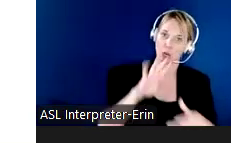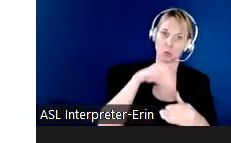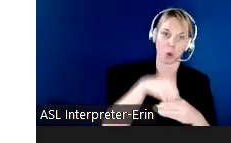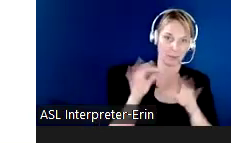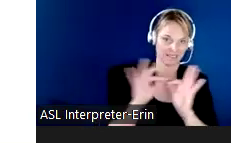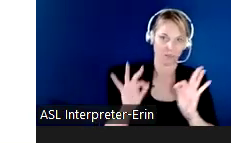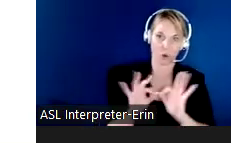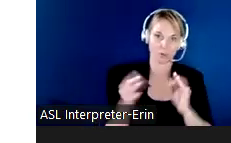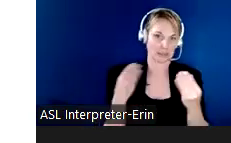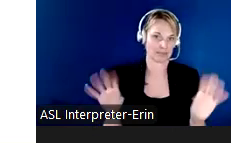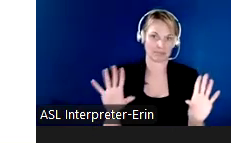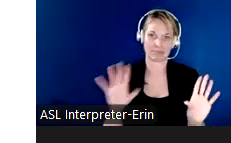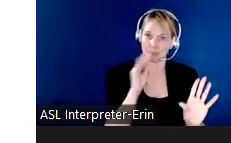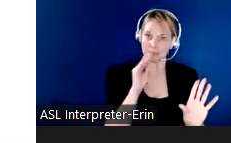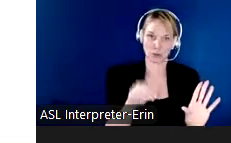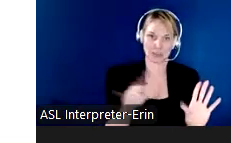All right, then that's it.